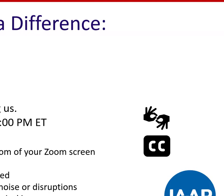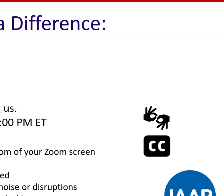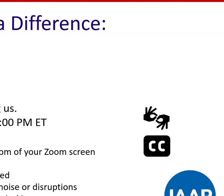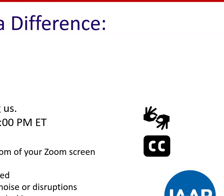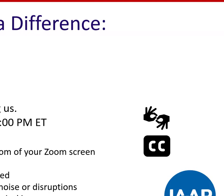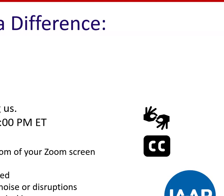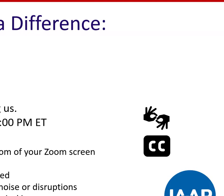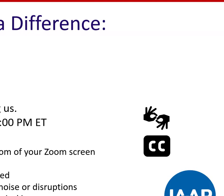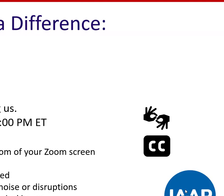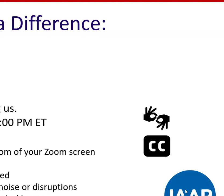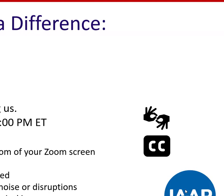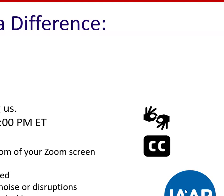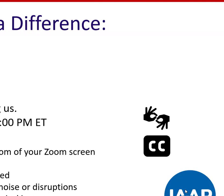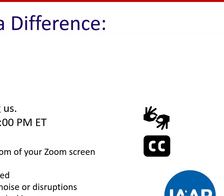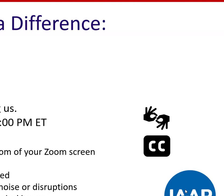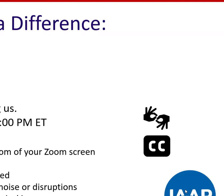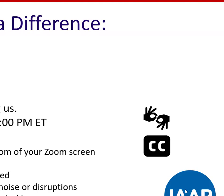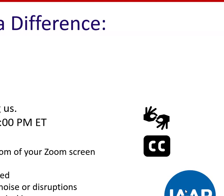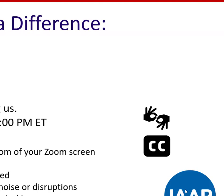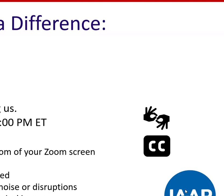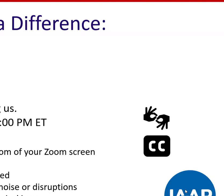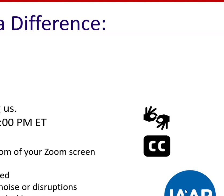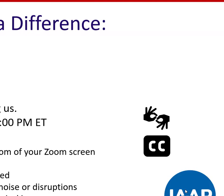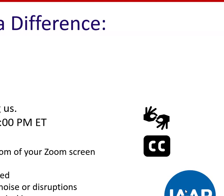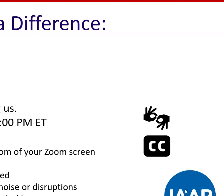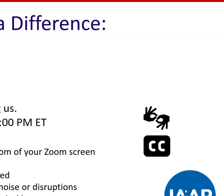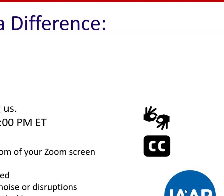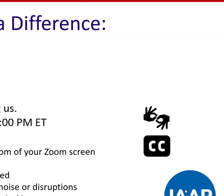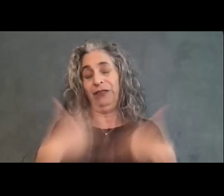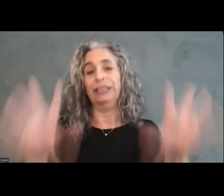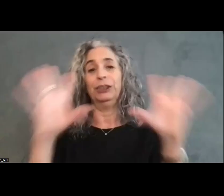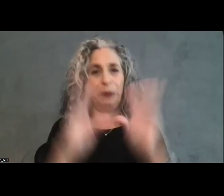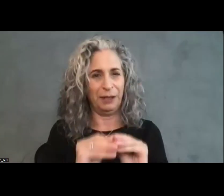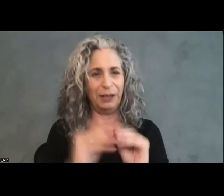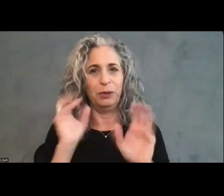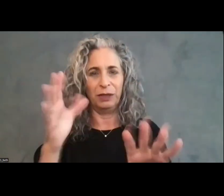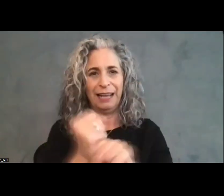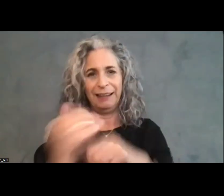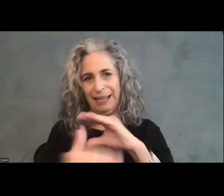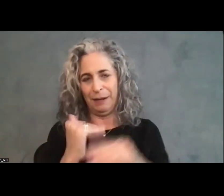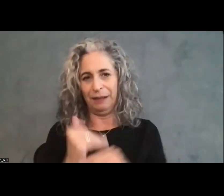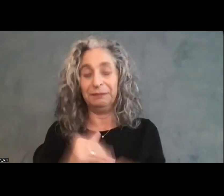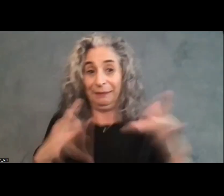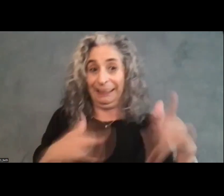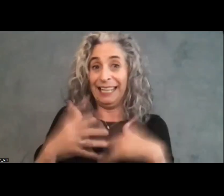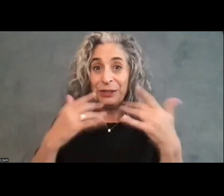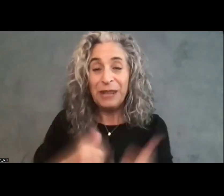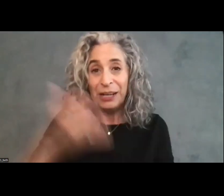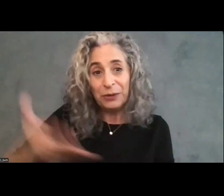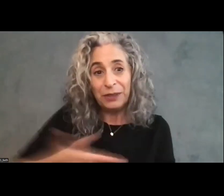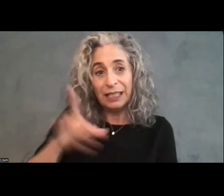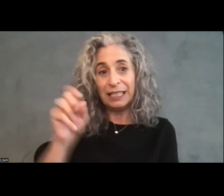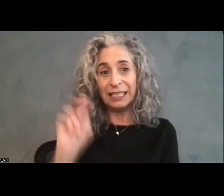available to everyone afterwards. So I'm very excited today to introduce our presenter, Dawn